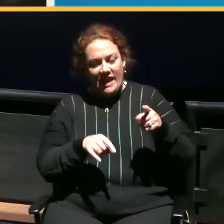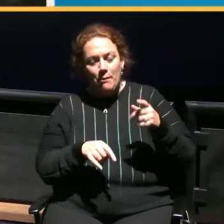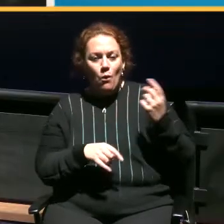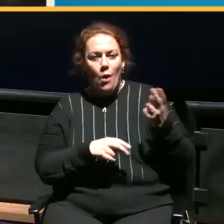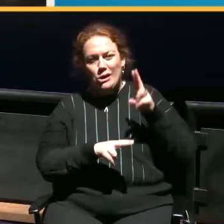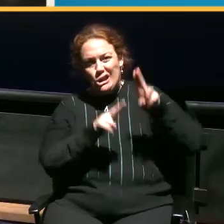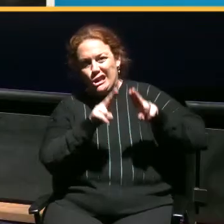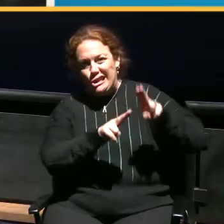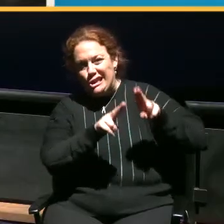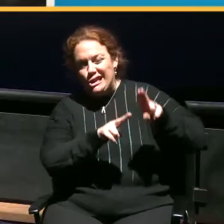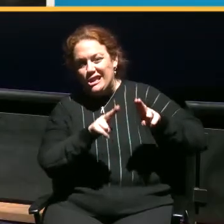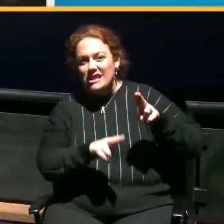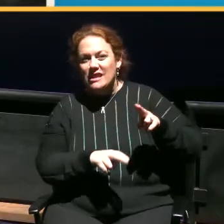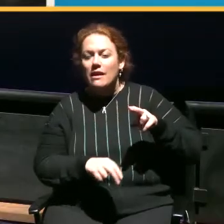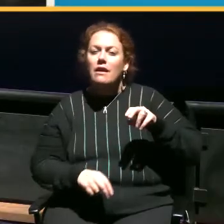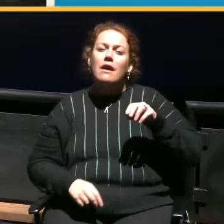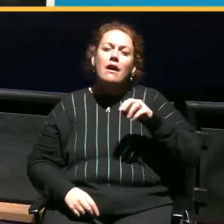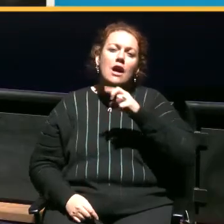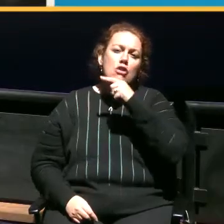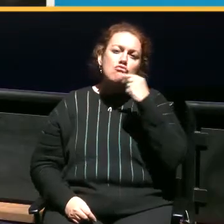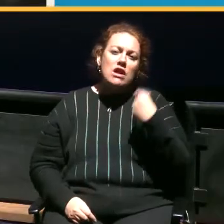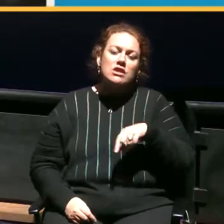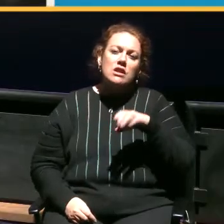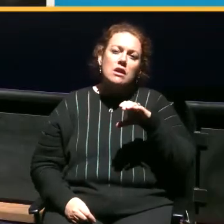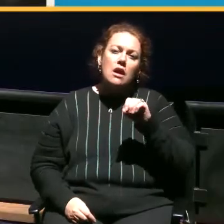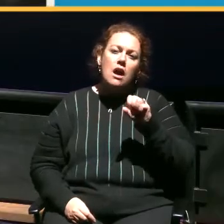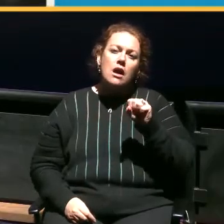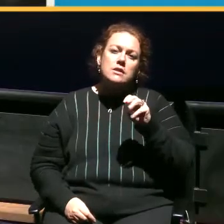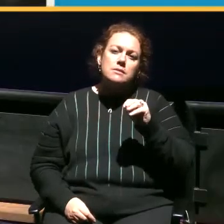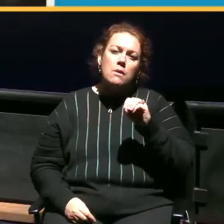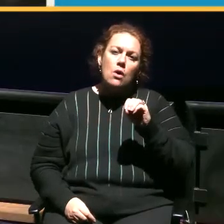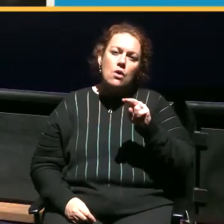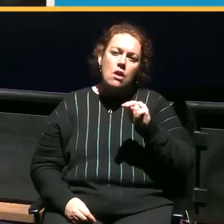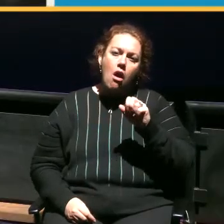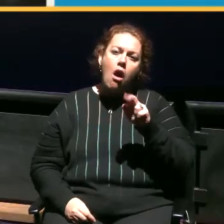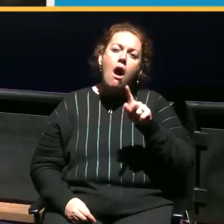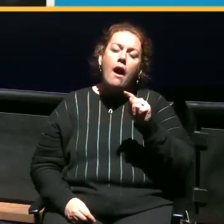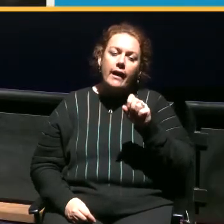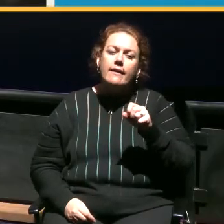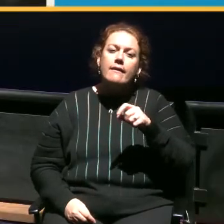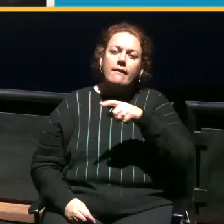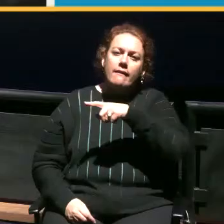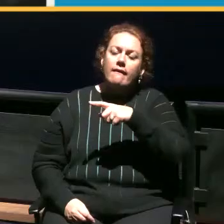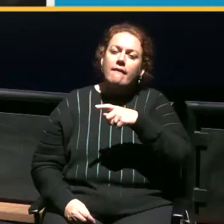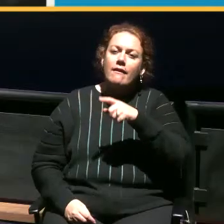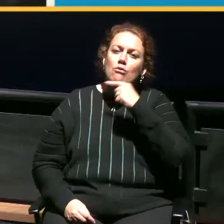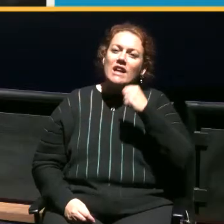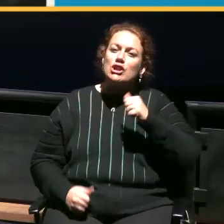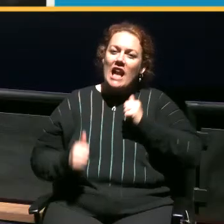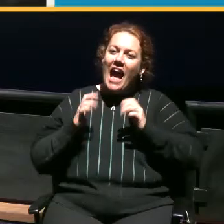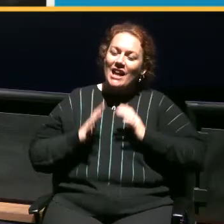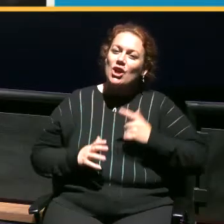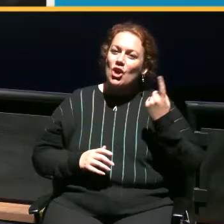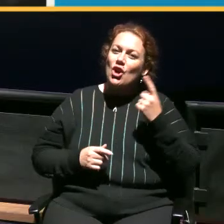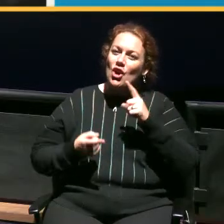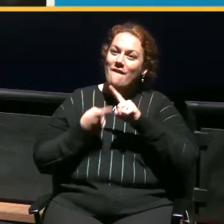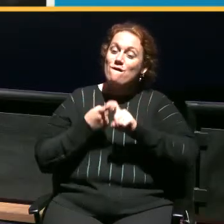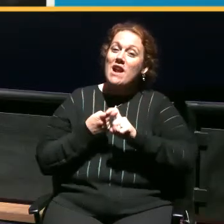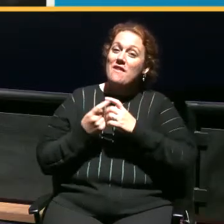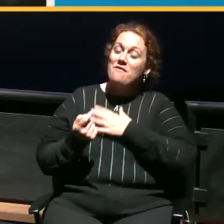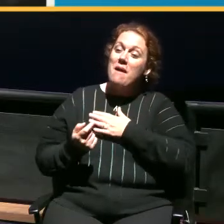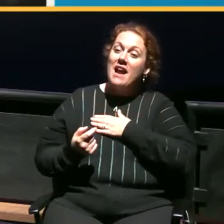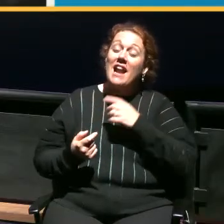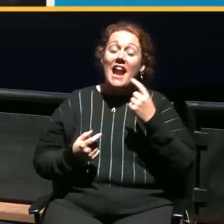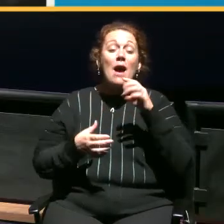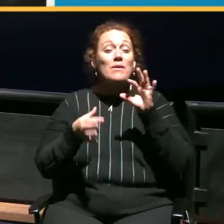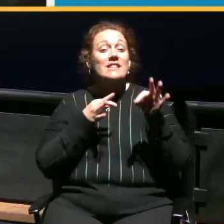and there's a Russian cosmonaut who's played by Pasha Linchikov, who's also one of my friends now as Russian actor. And I was telling